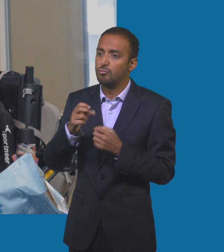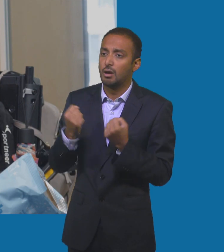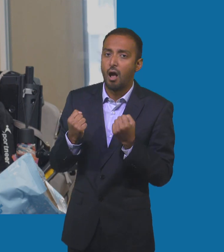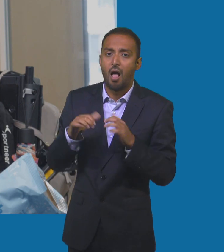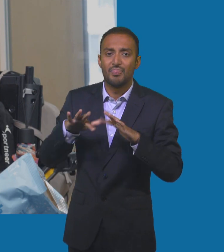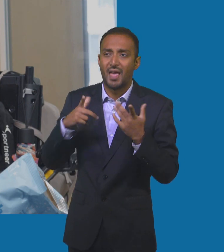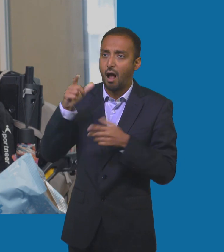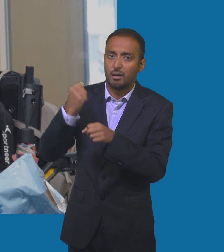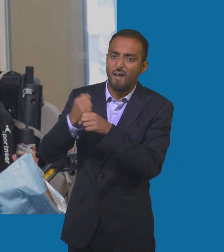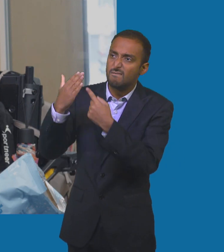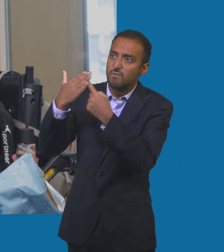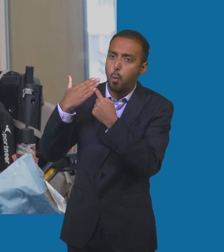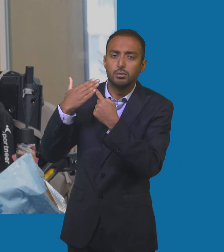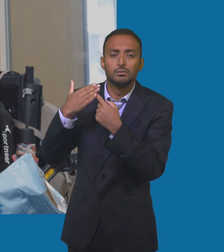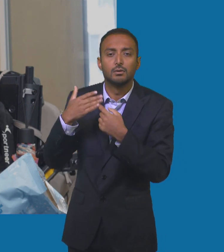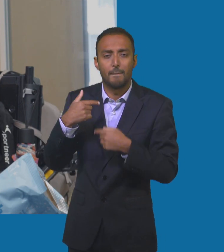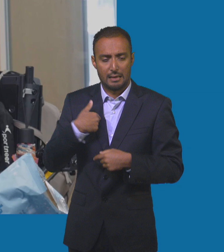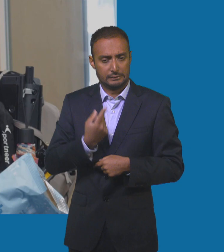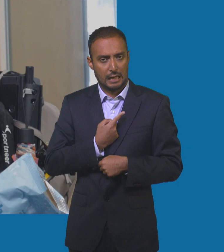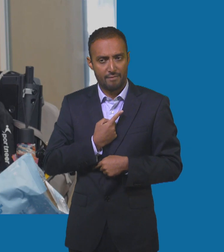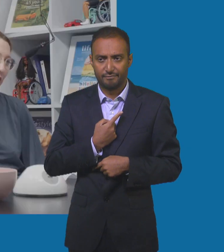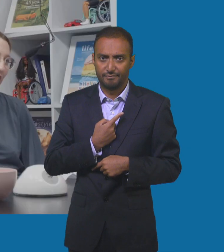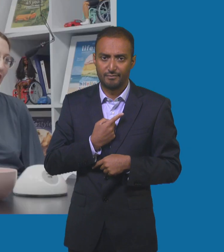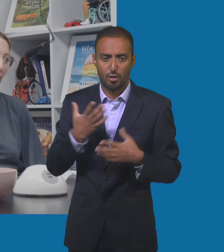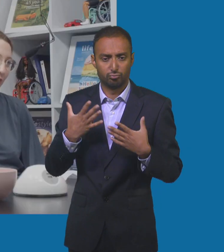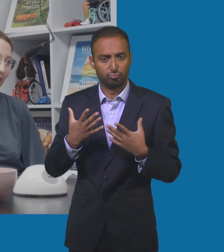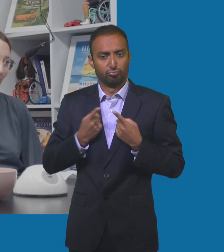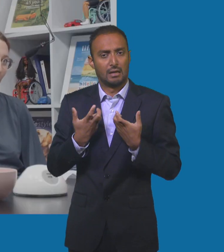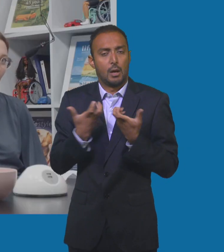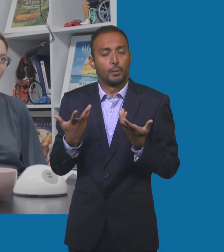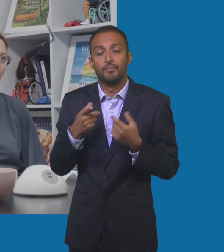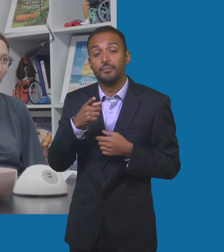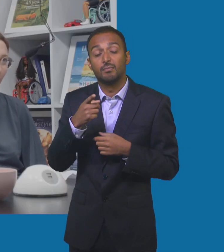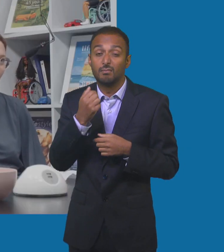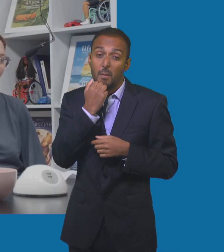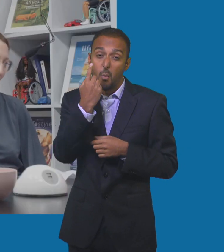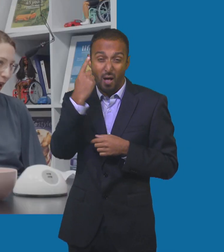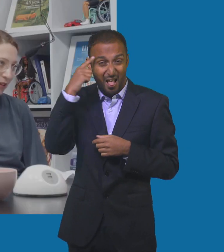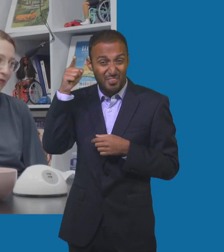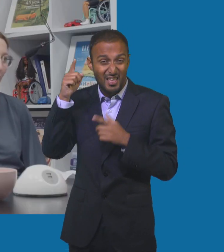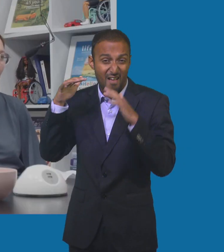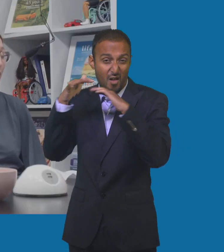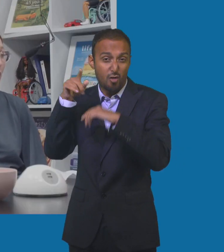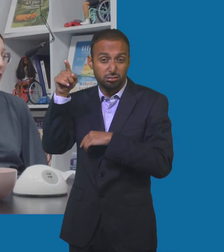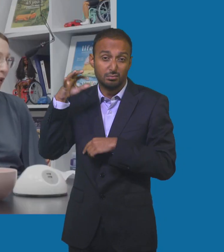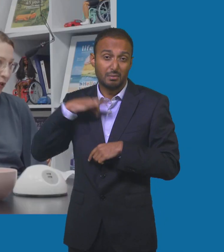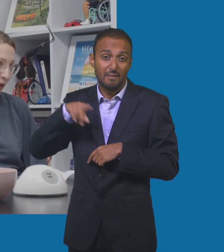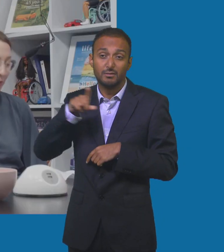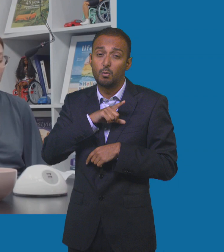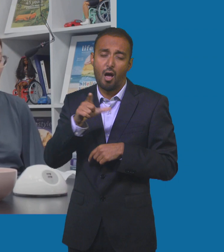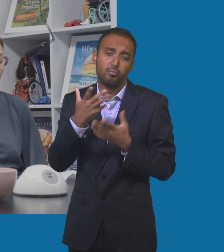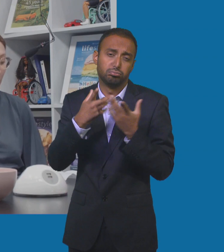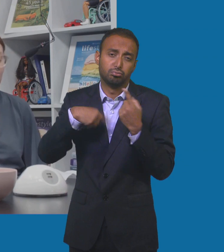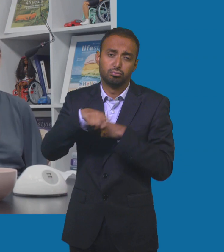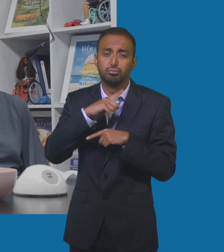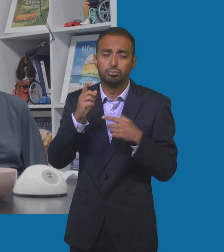arm? Yes. So I think the benefits to the environment is really the obvious answer. A lot of us care about the environment. We want to